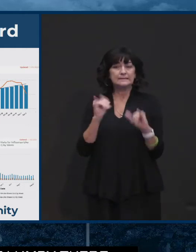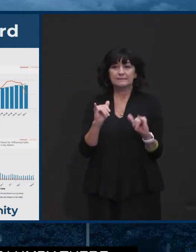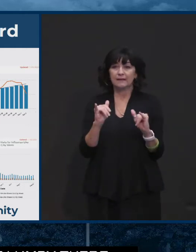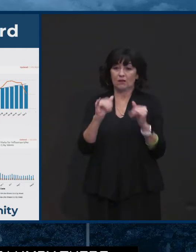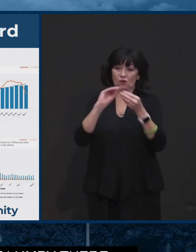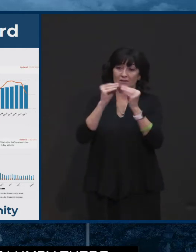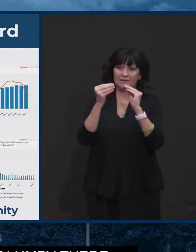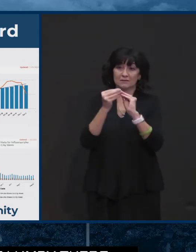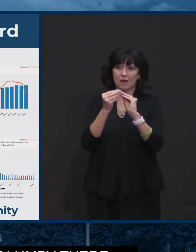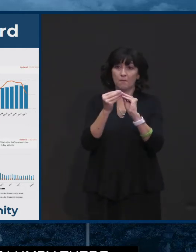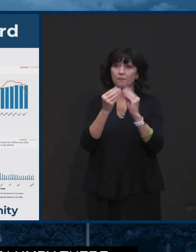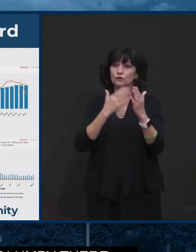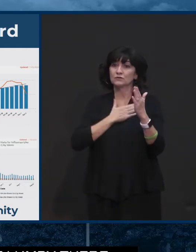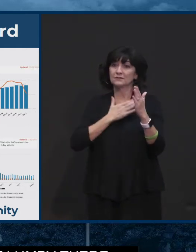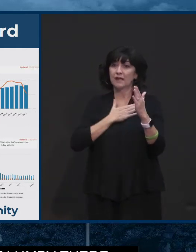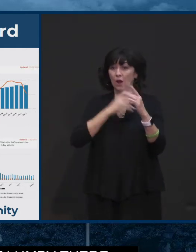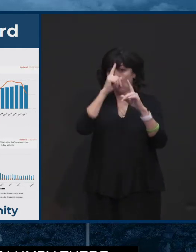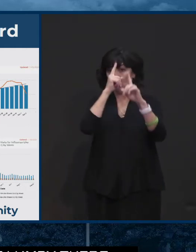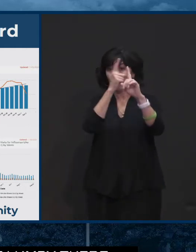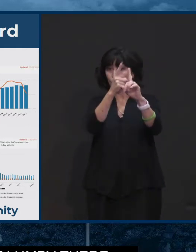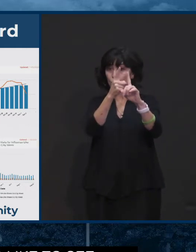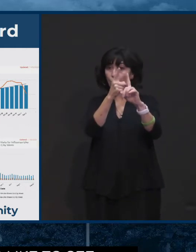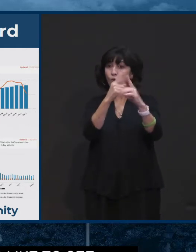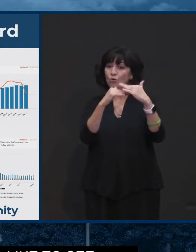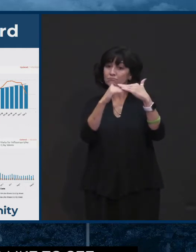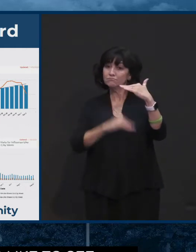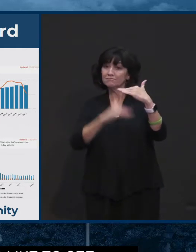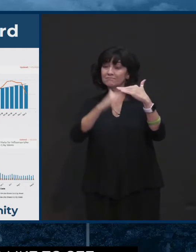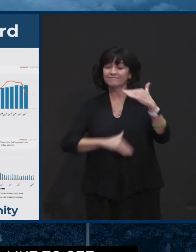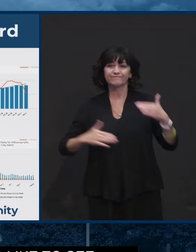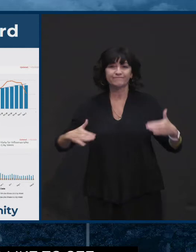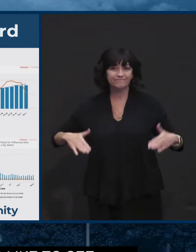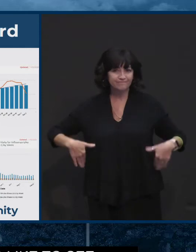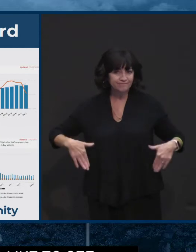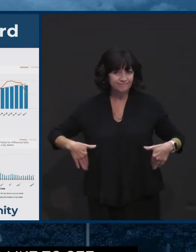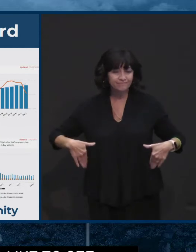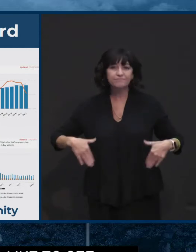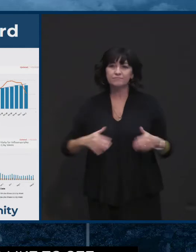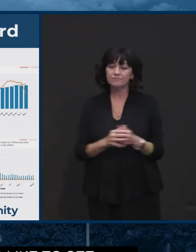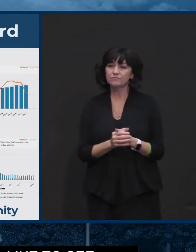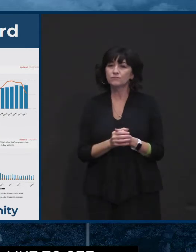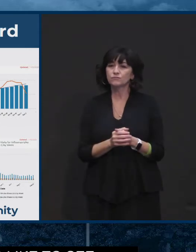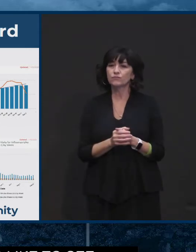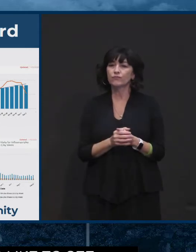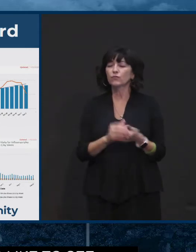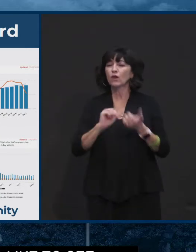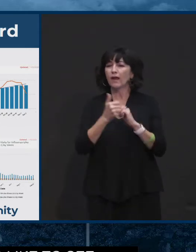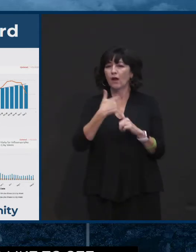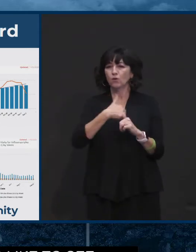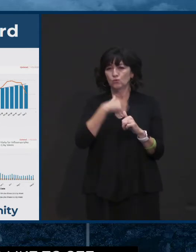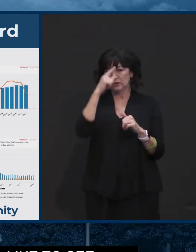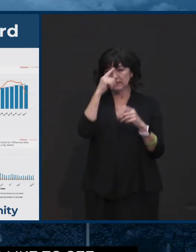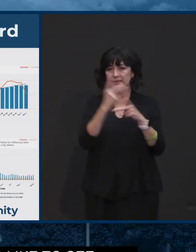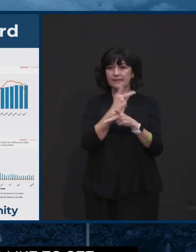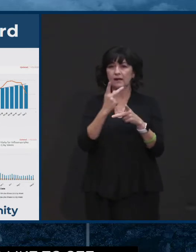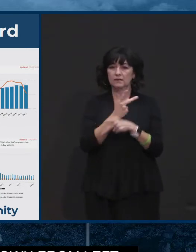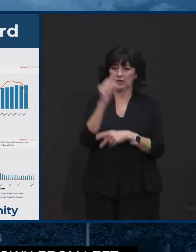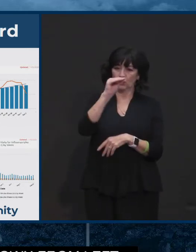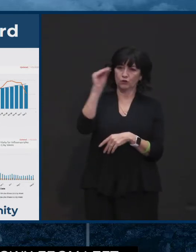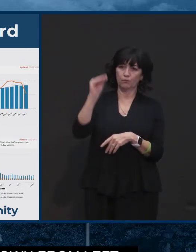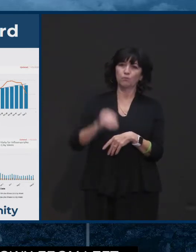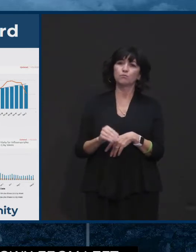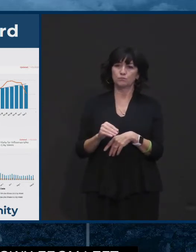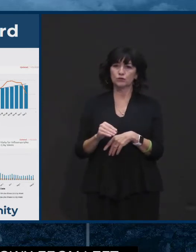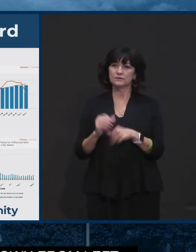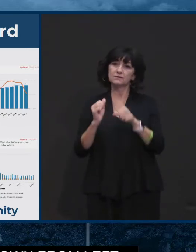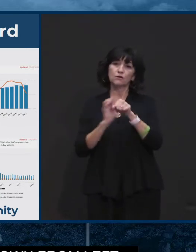going down from left to right. We have the two ways of calculating the percent positives on the bottom